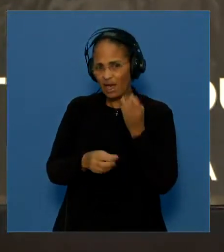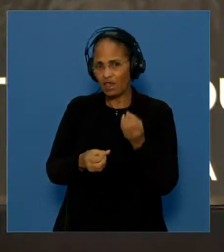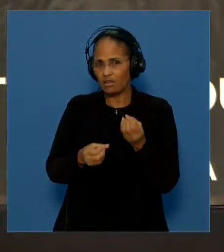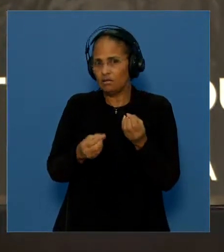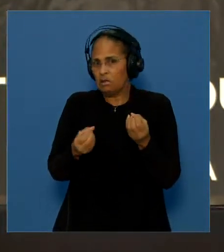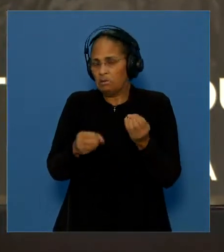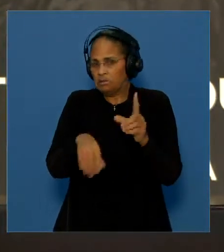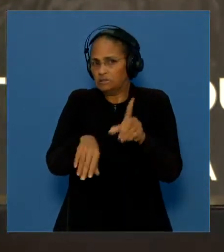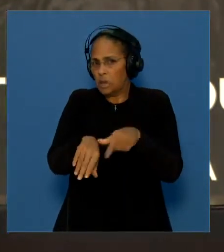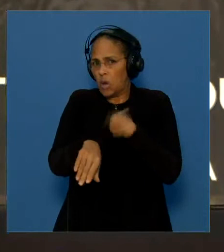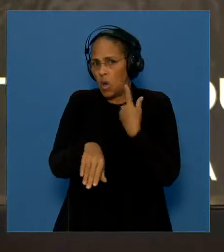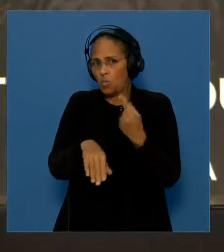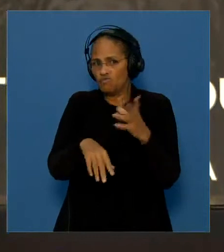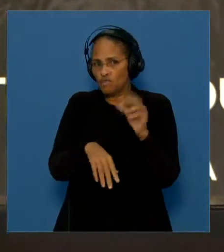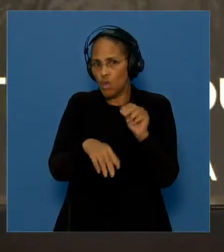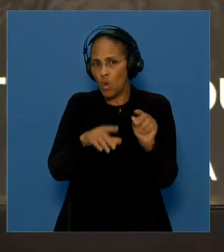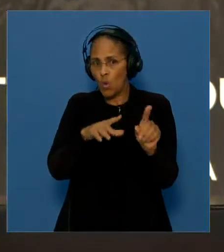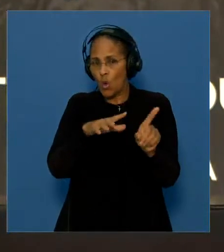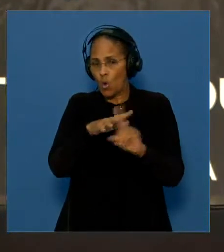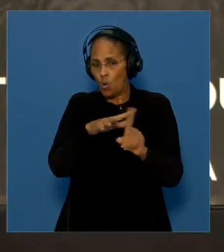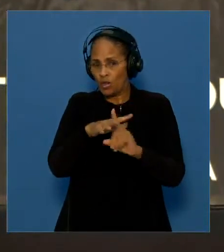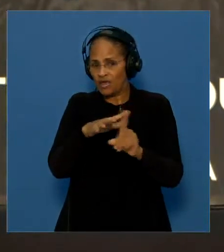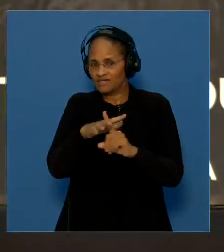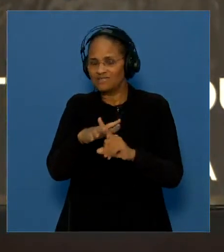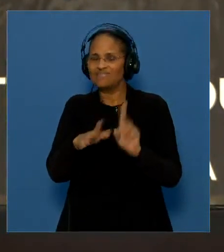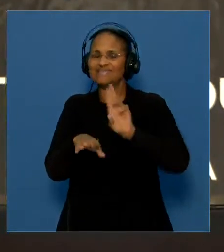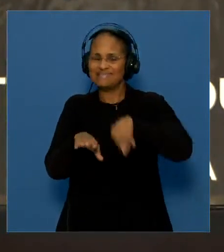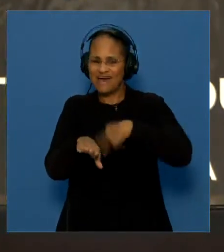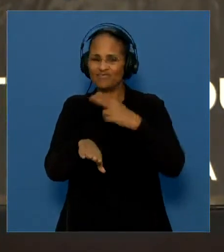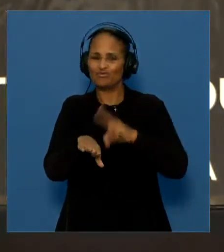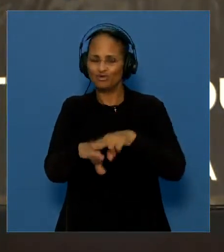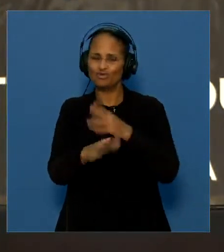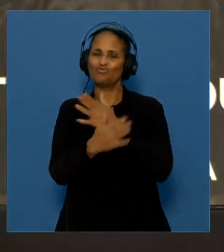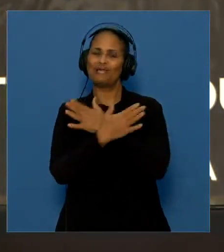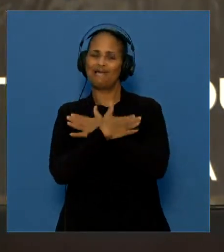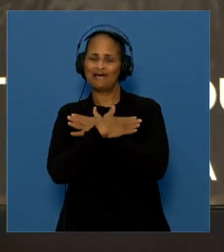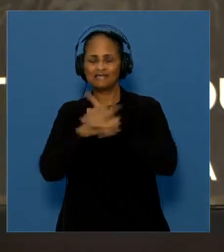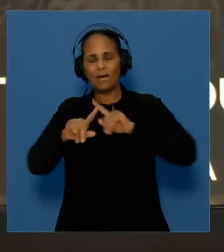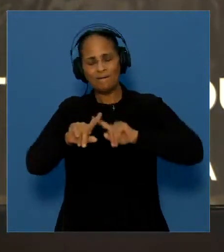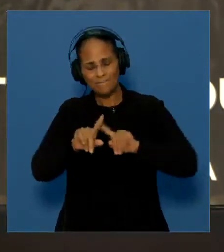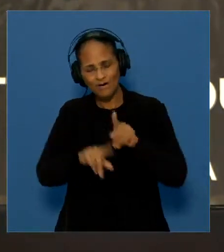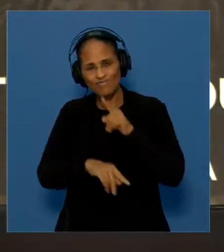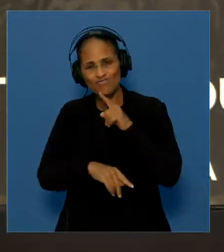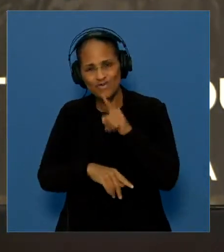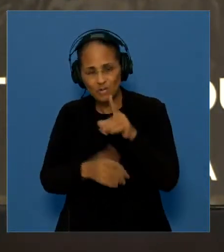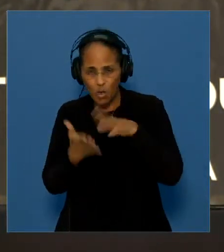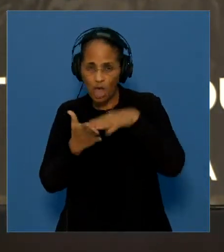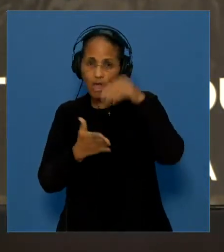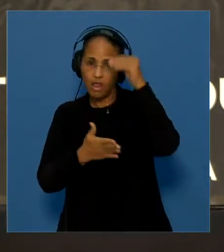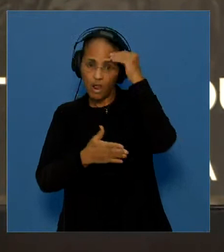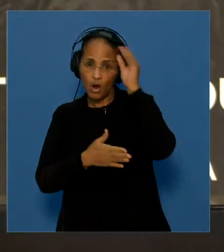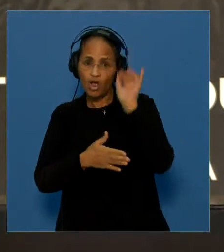that were locally transmitted, et cetera, that is natural human nature. But I think that we've certainly